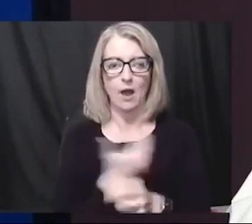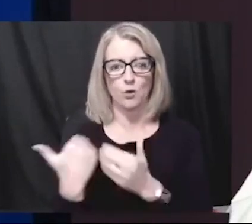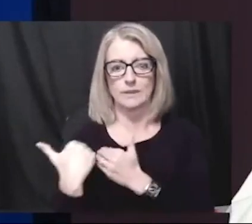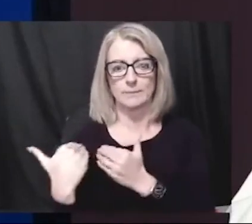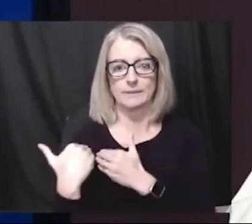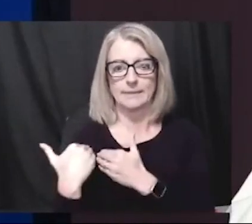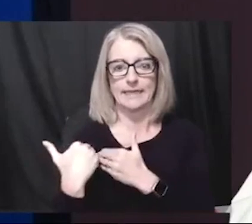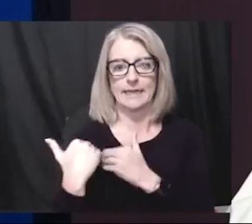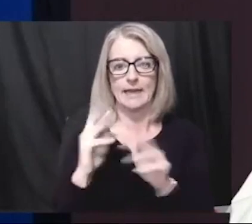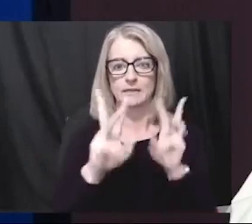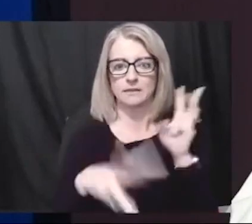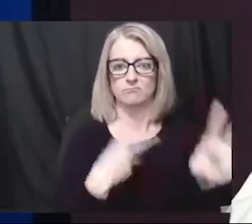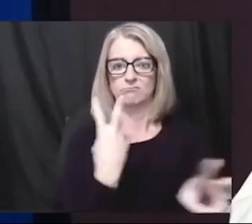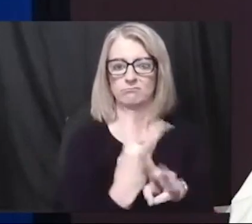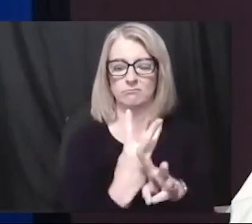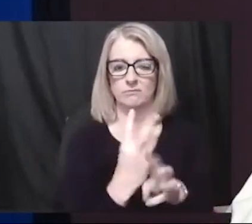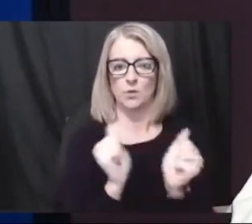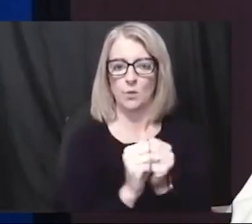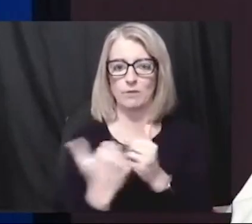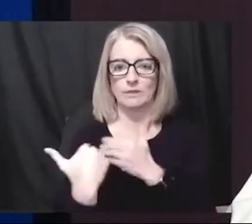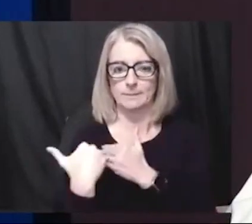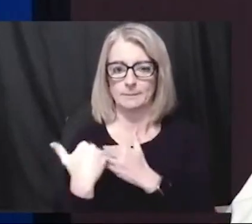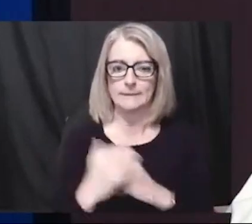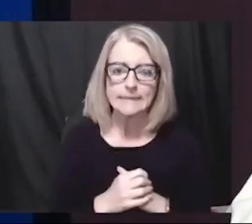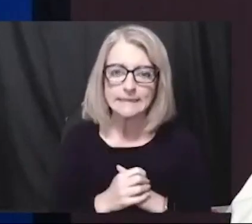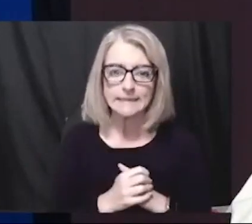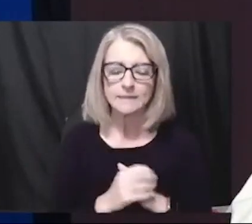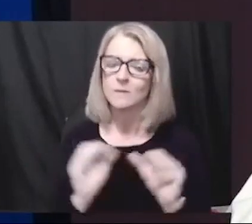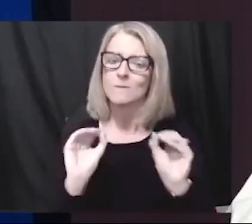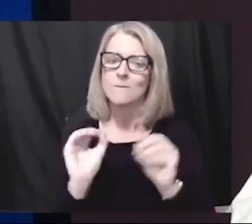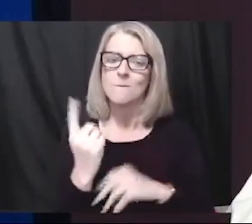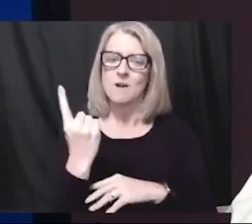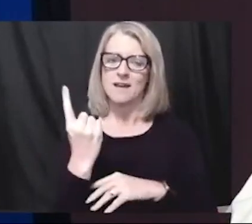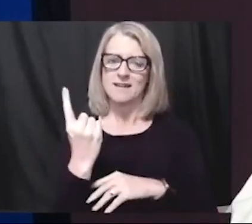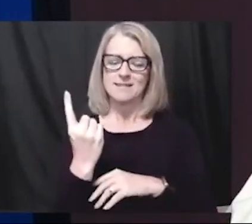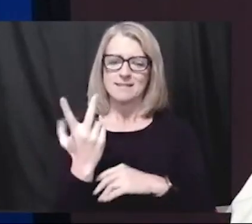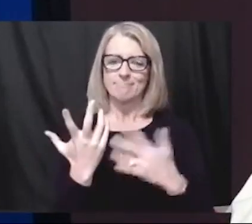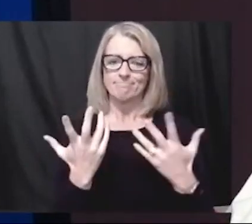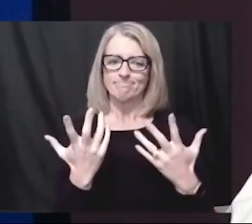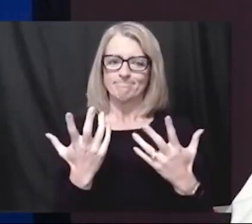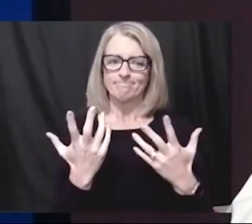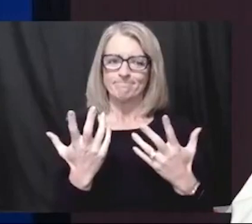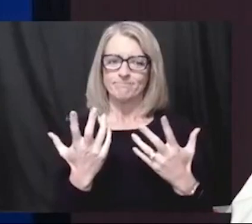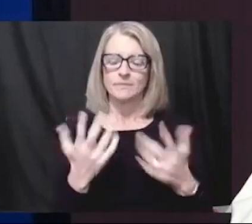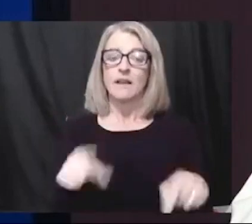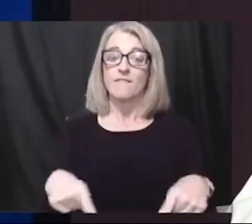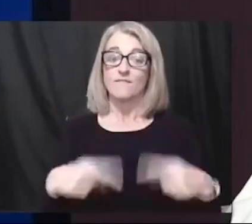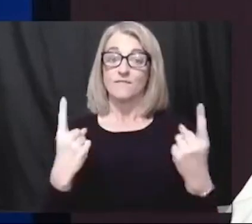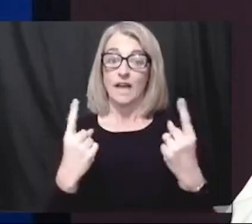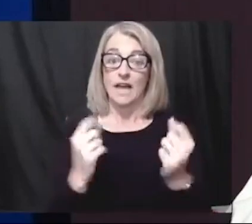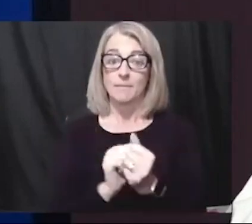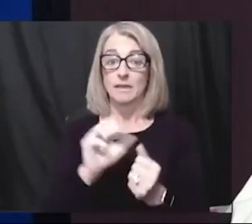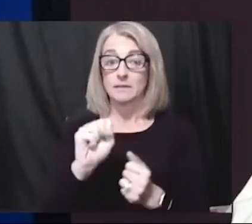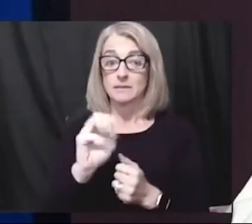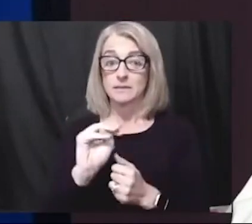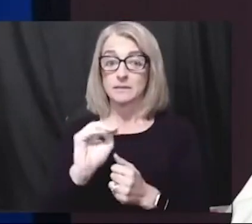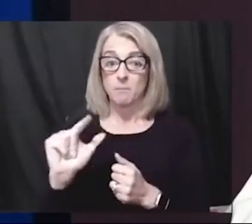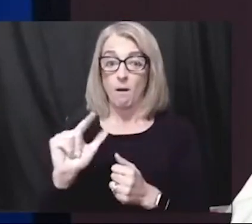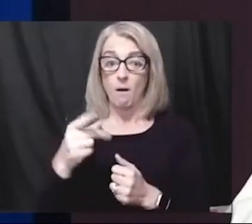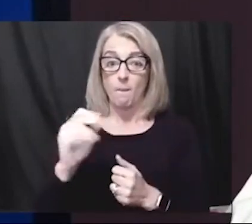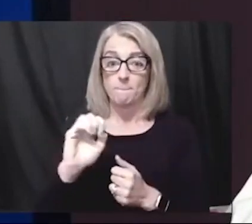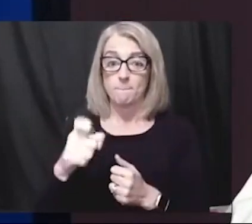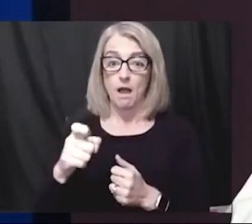freedom with responsibility. There was a fight about the smallpox vaccine, but everybody got it.